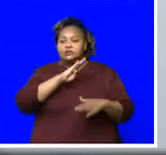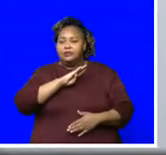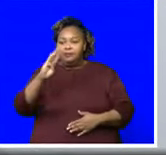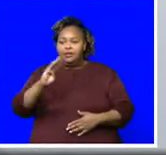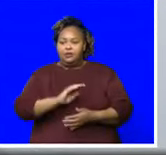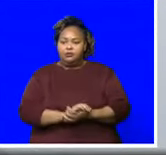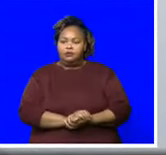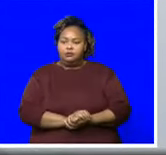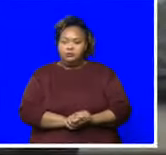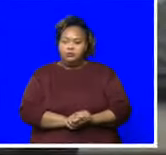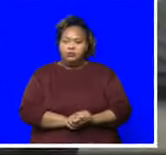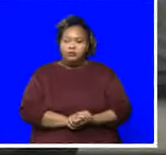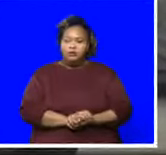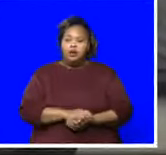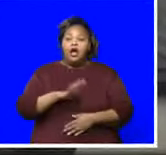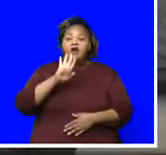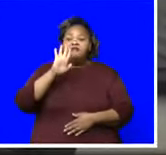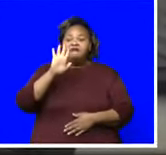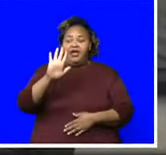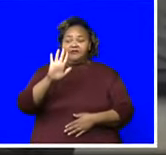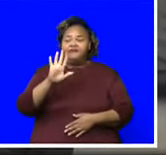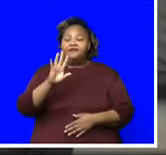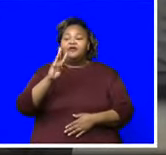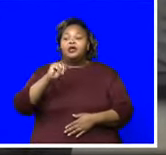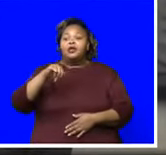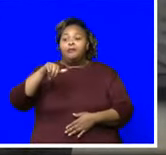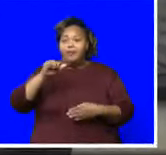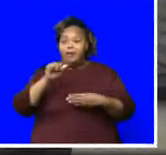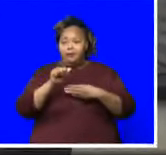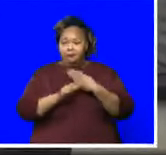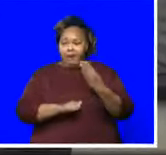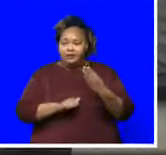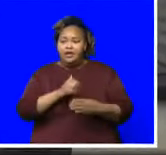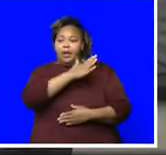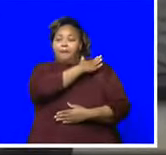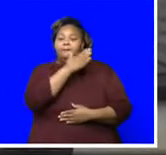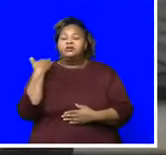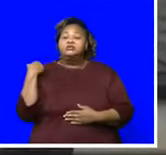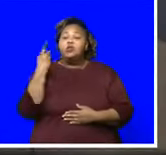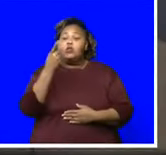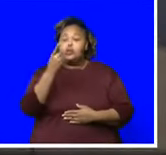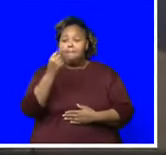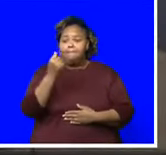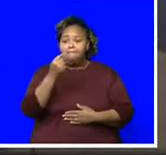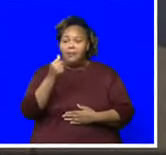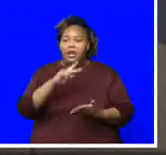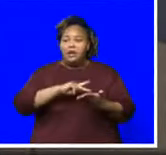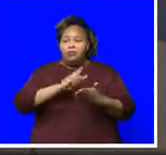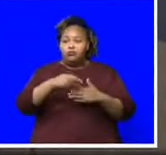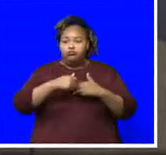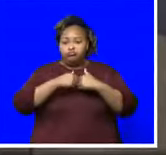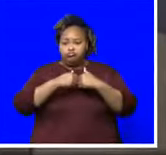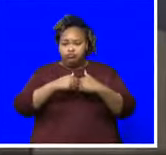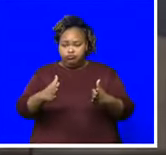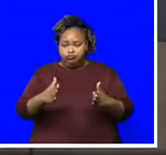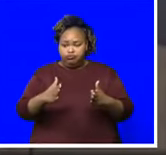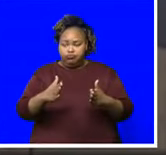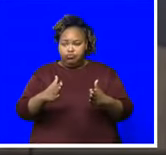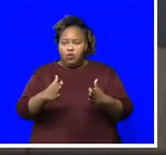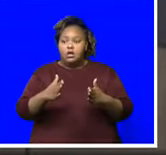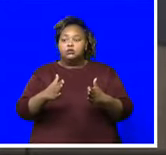yetemafa mhlati sihlanu kulesetulu kanzi lutawuthatha tinyanga letintsathu njengoba liphela mhlati sihlanu ngenyanga